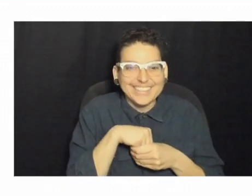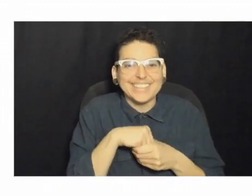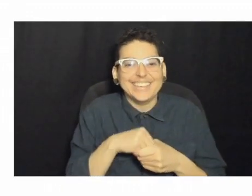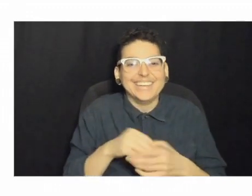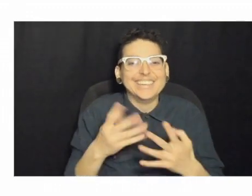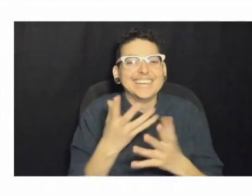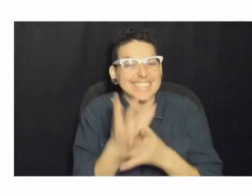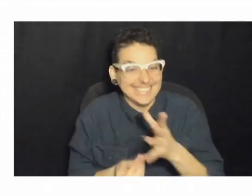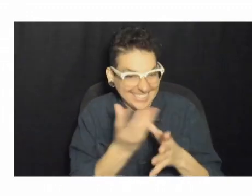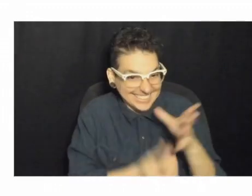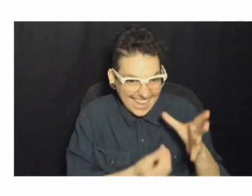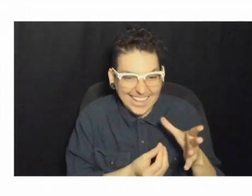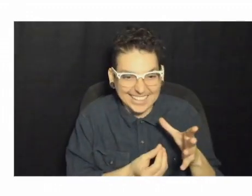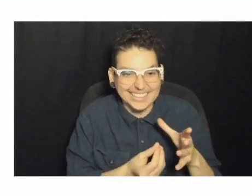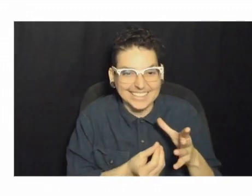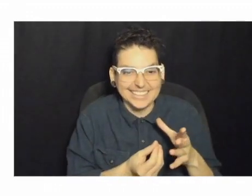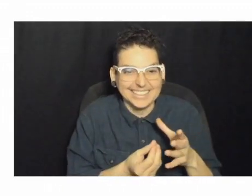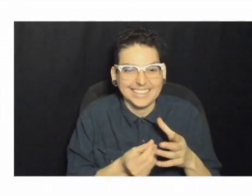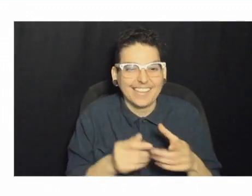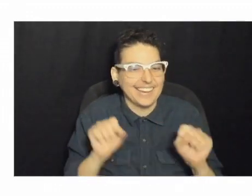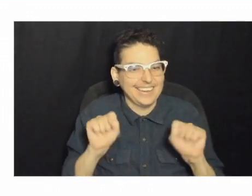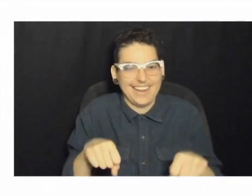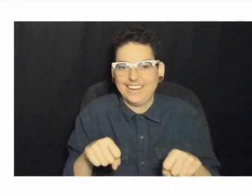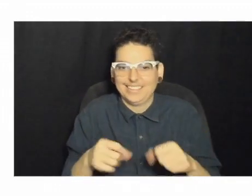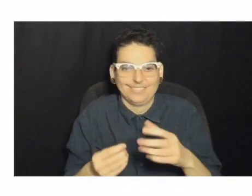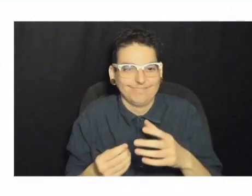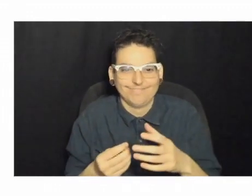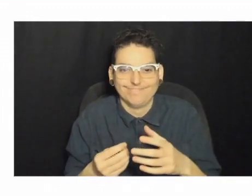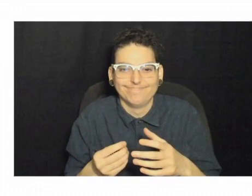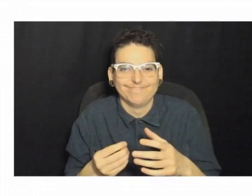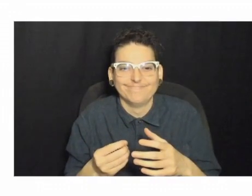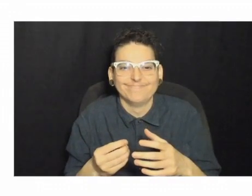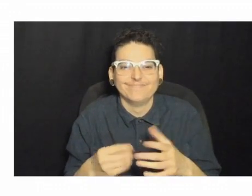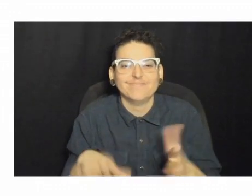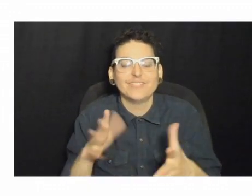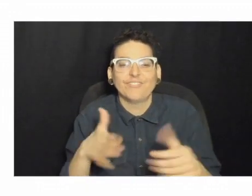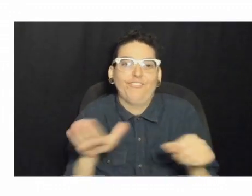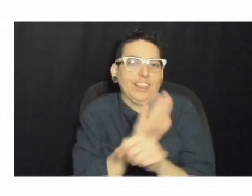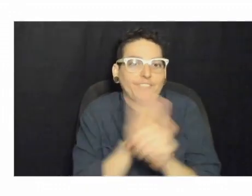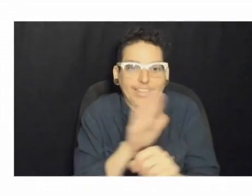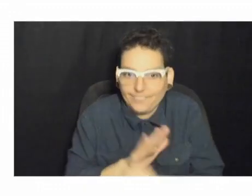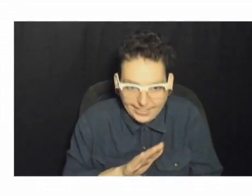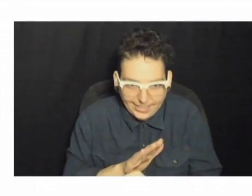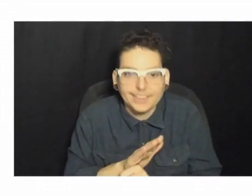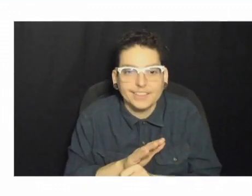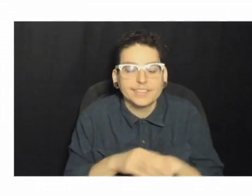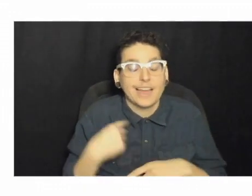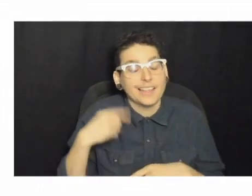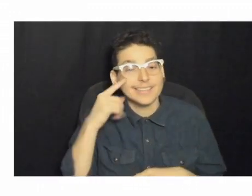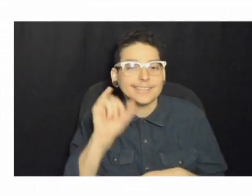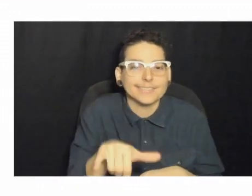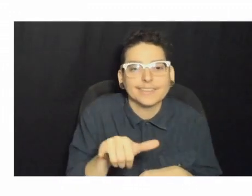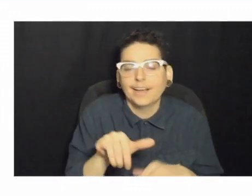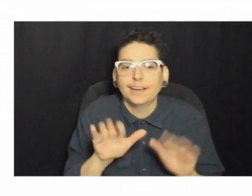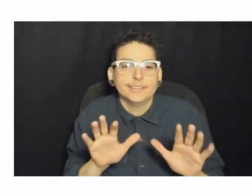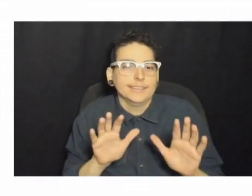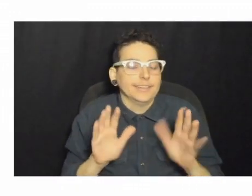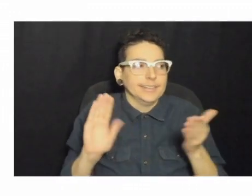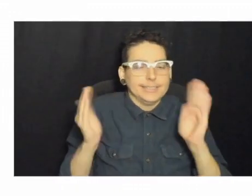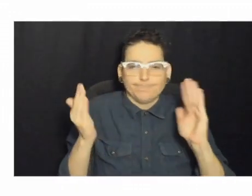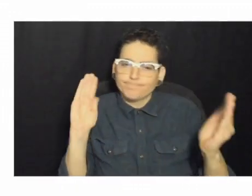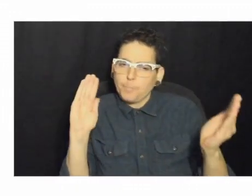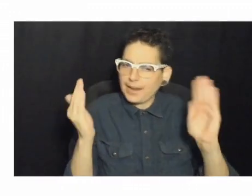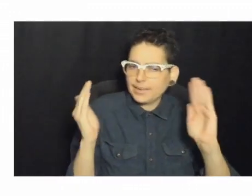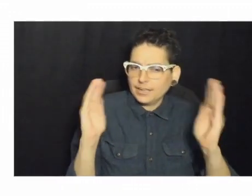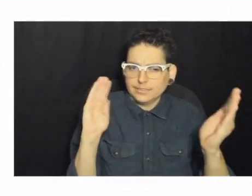Both just in time and over the long haul. So I think there's parallel processing with policymakers, practitioners, and